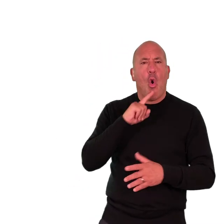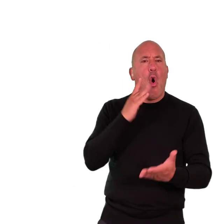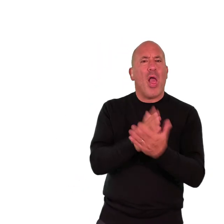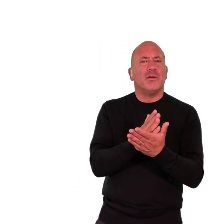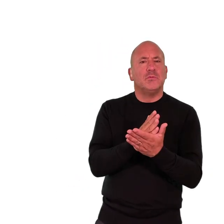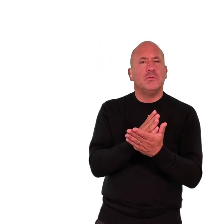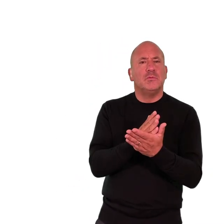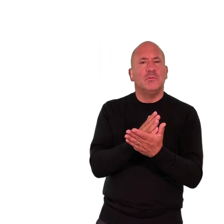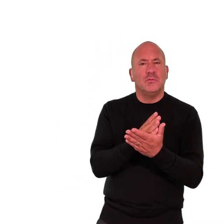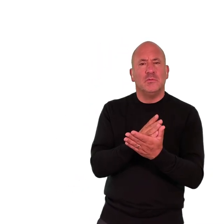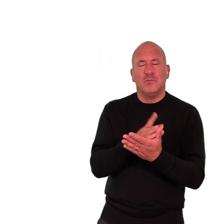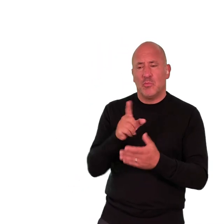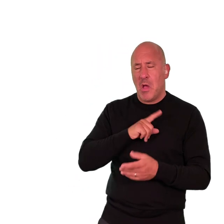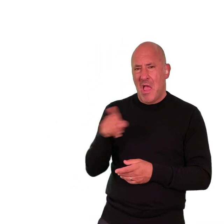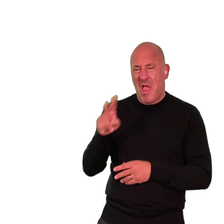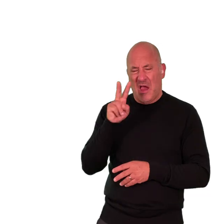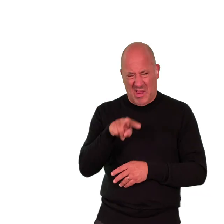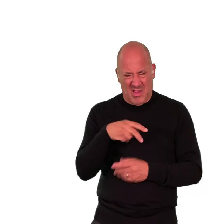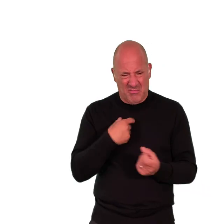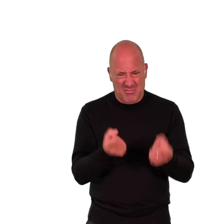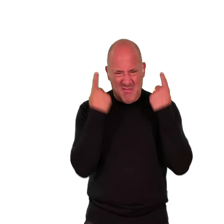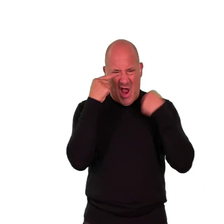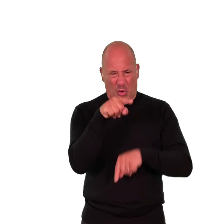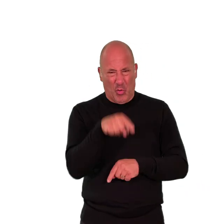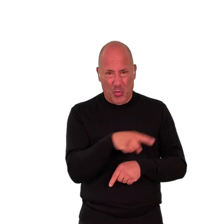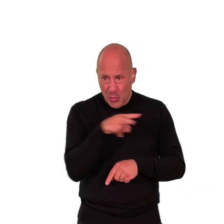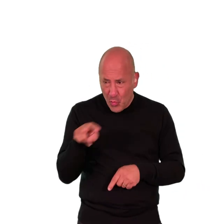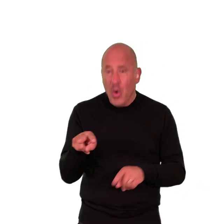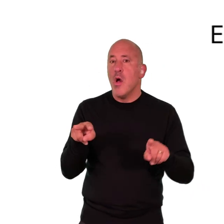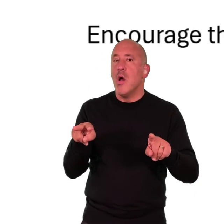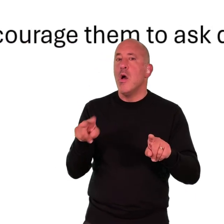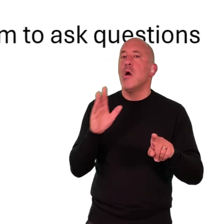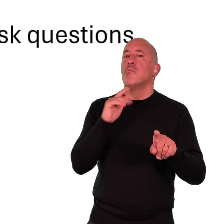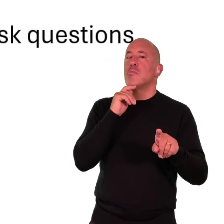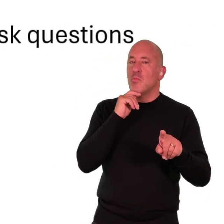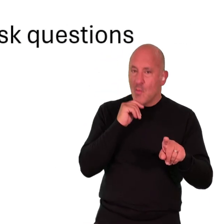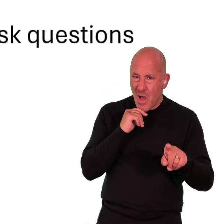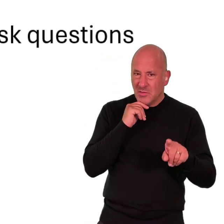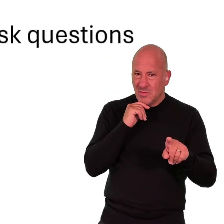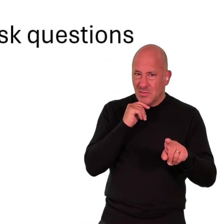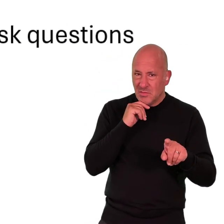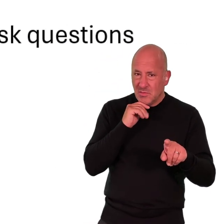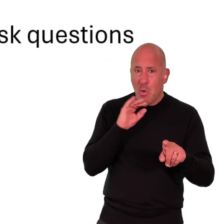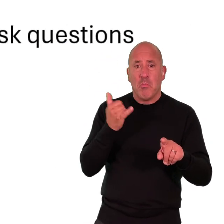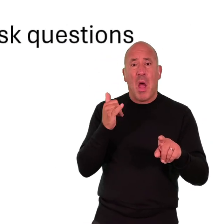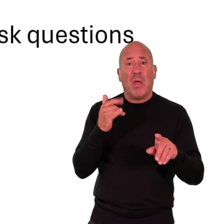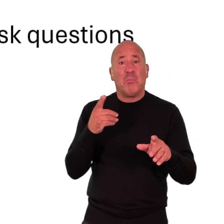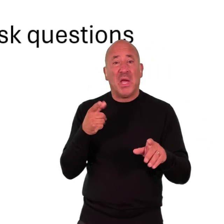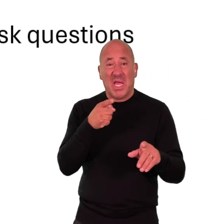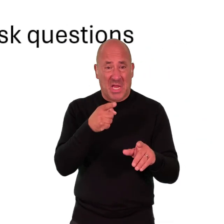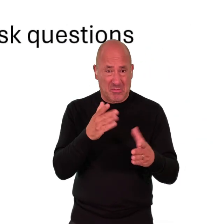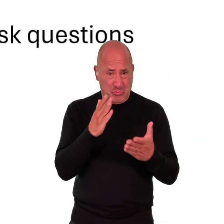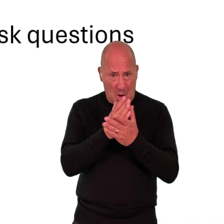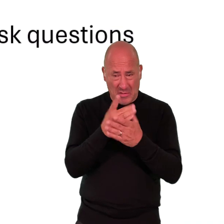about things they don't understand, and if they trust you enough to ask questions that might seem obvious to you but might not be